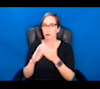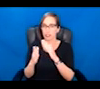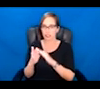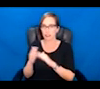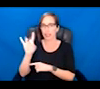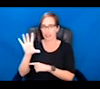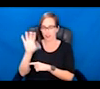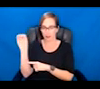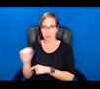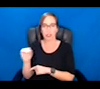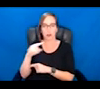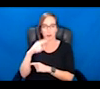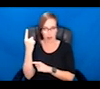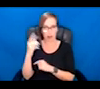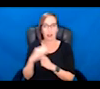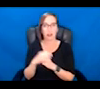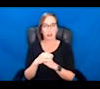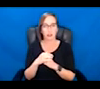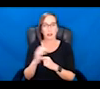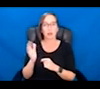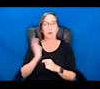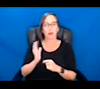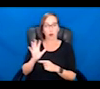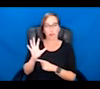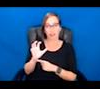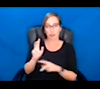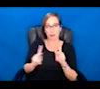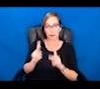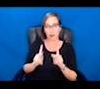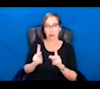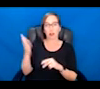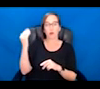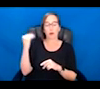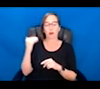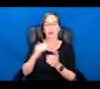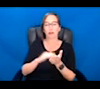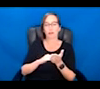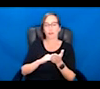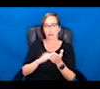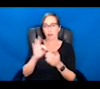African-American. It used to be 500 people. It's a former freedmen's